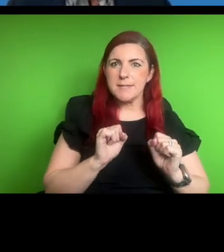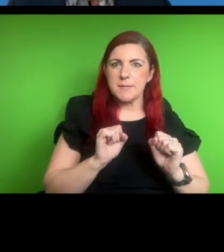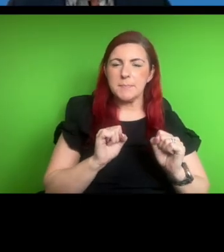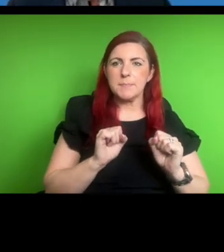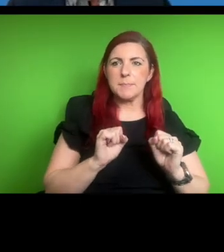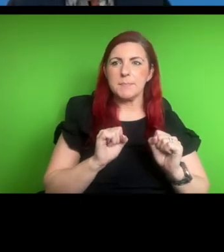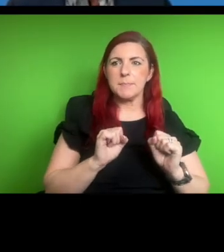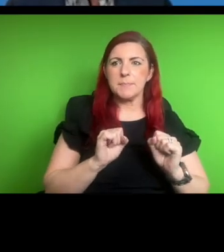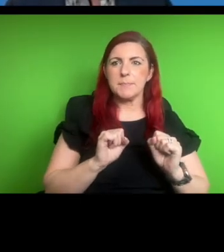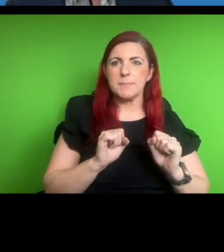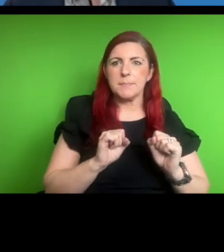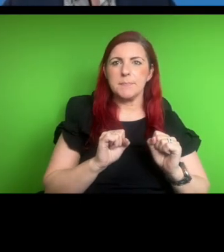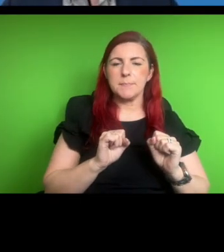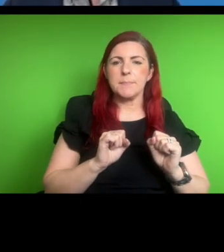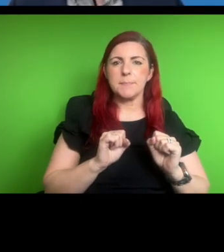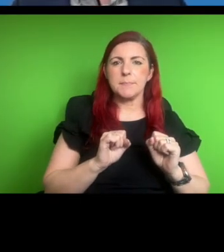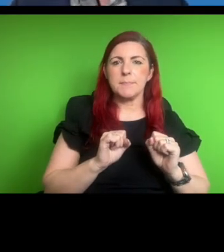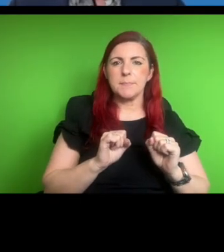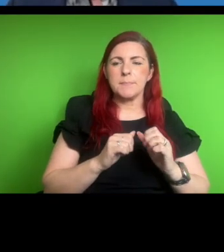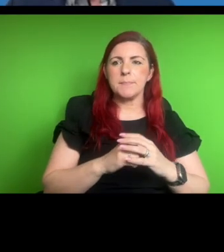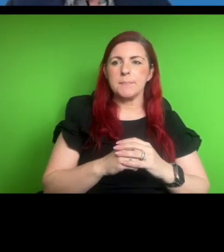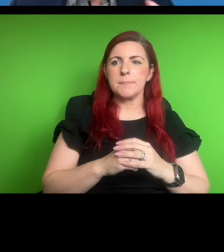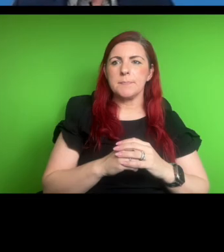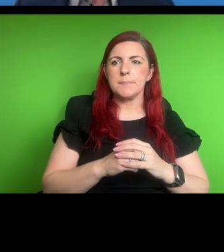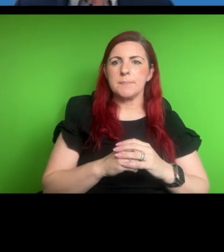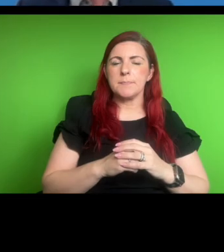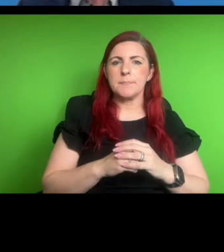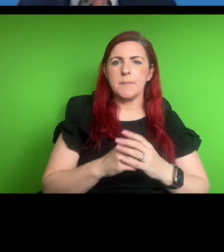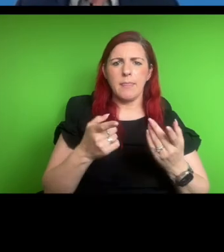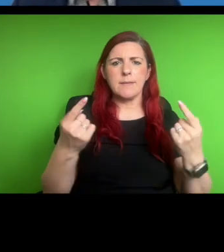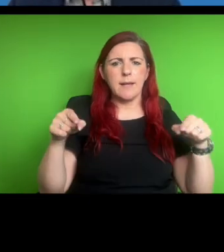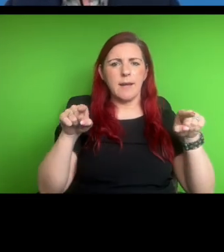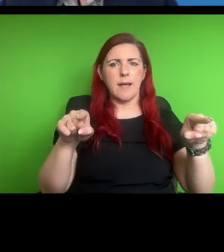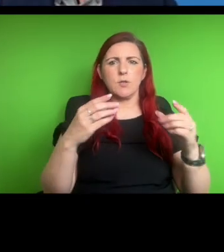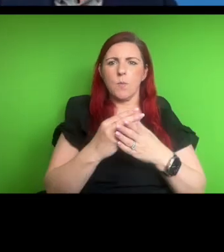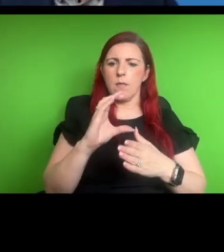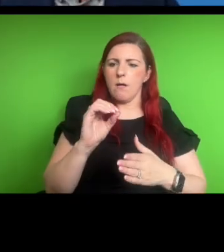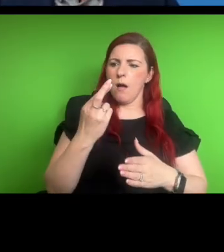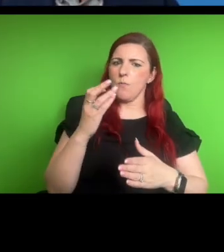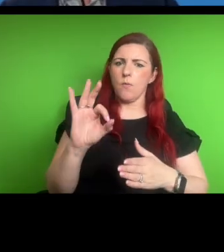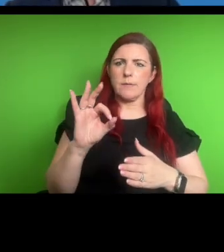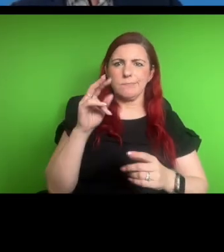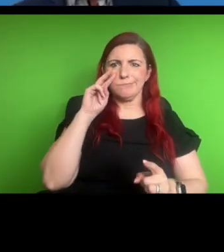consumers. It aligns with Comreg's view of what the customer journey is in